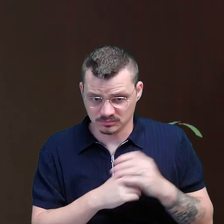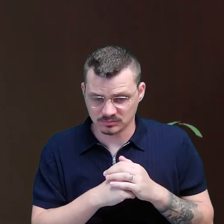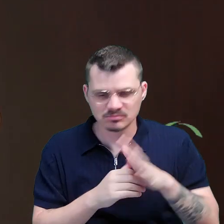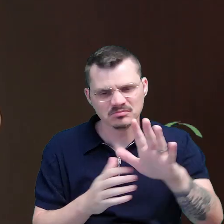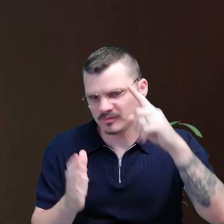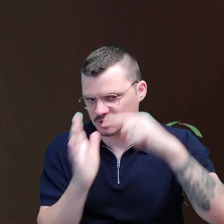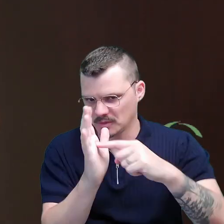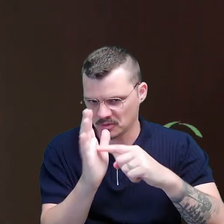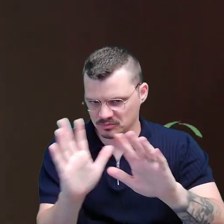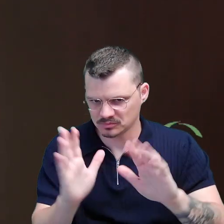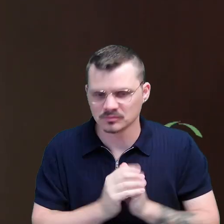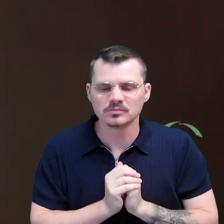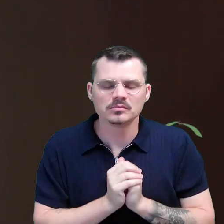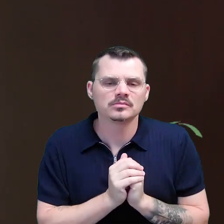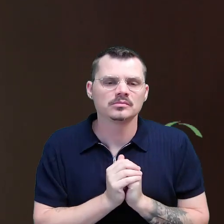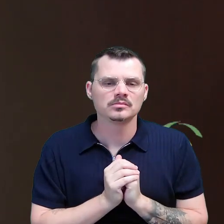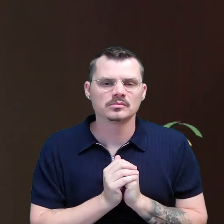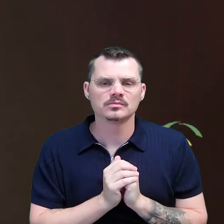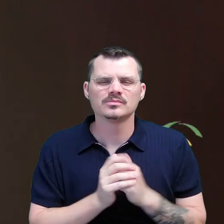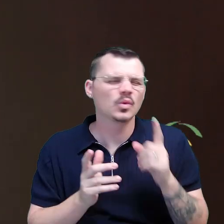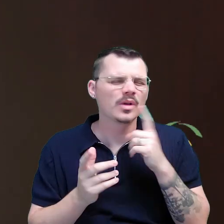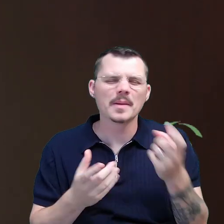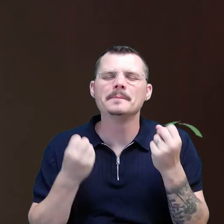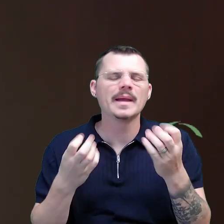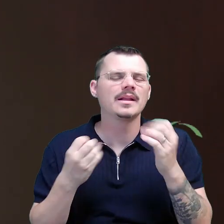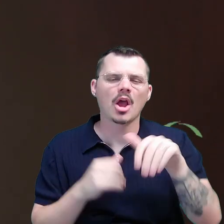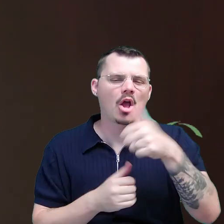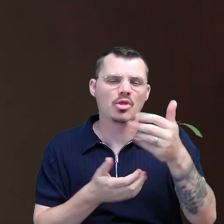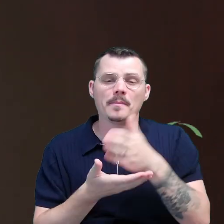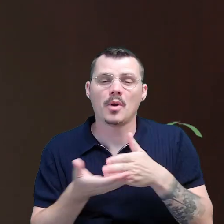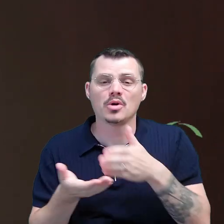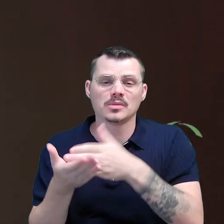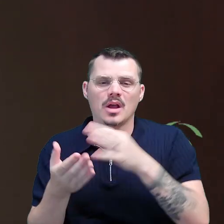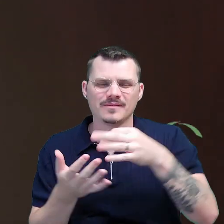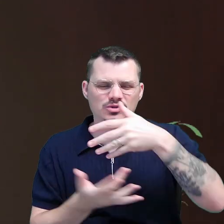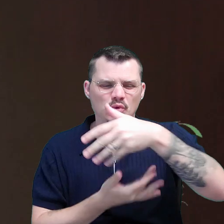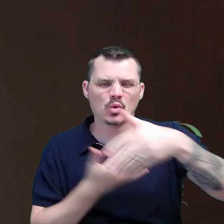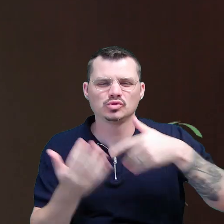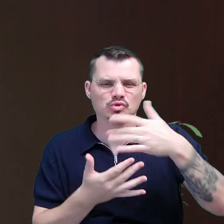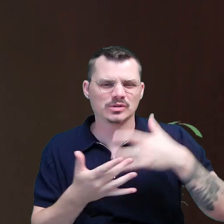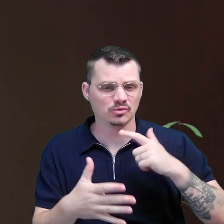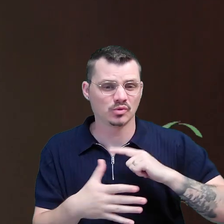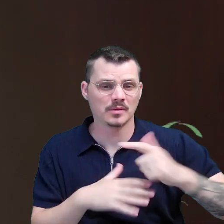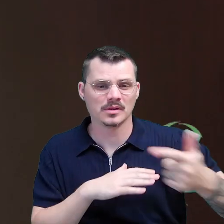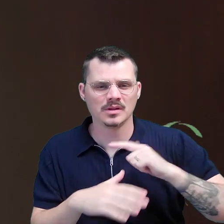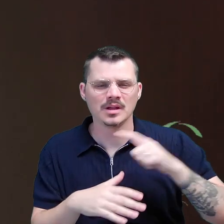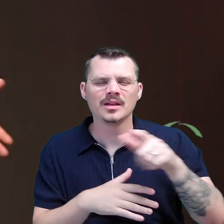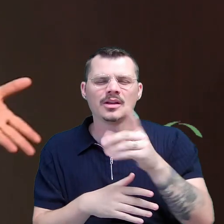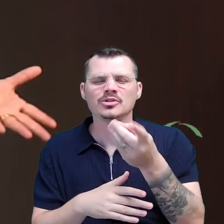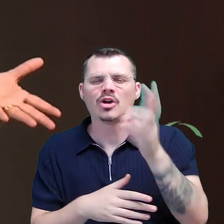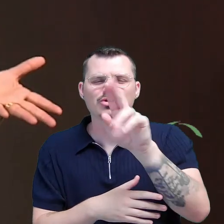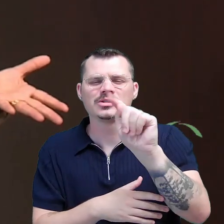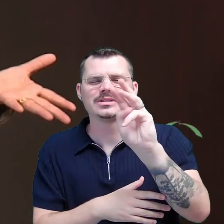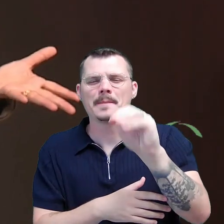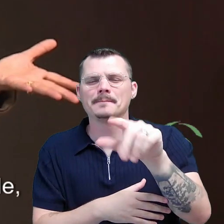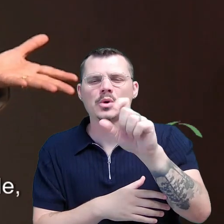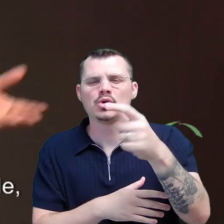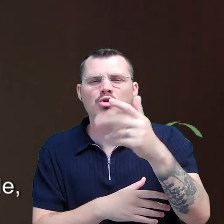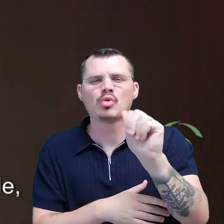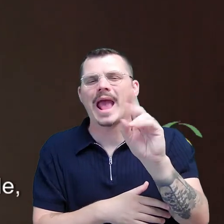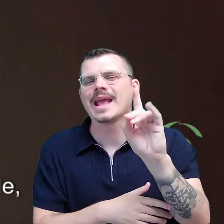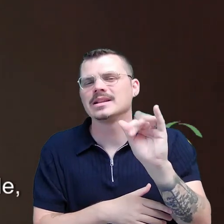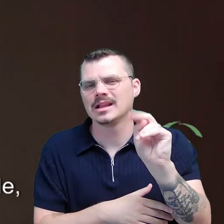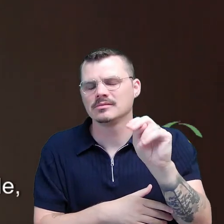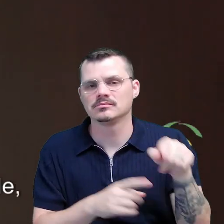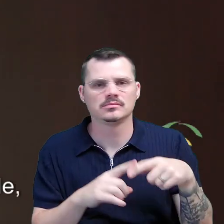for example. And there's many other parts of social reciprocity. Dr. Temple Grandin, that is a